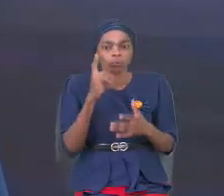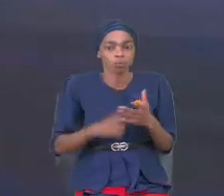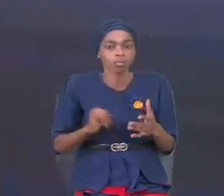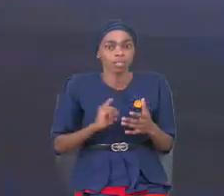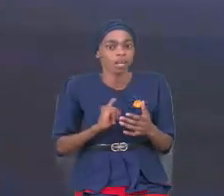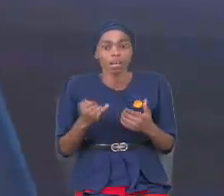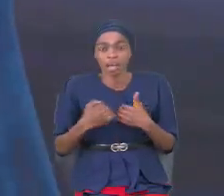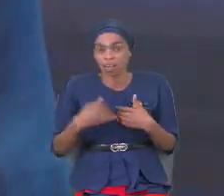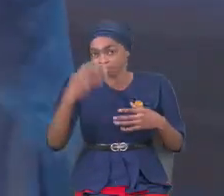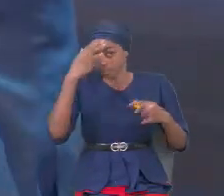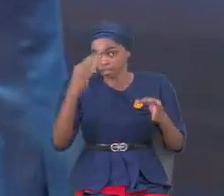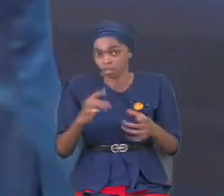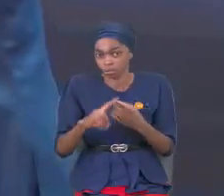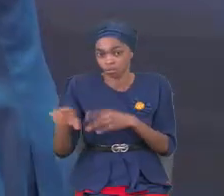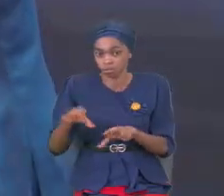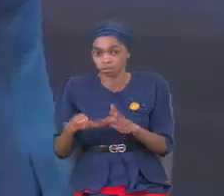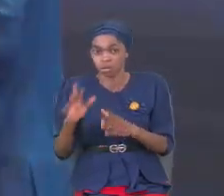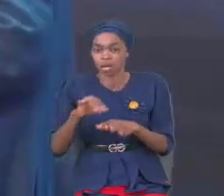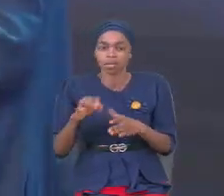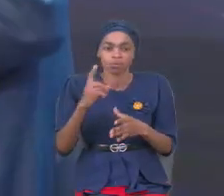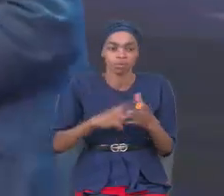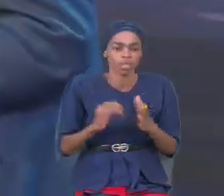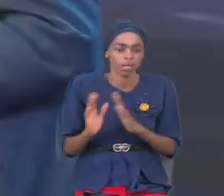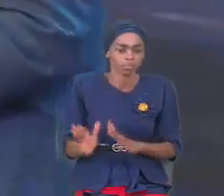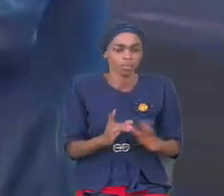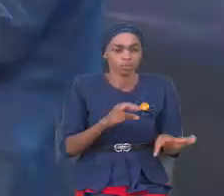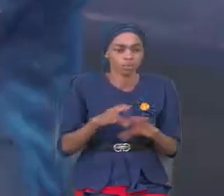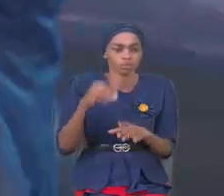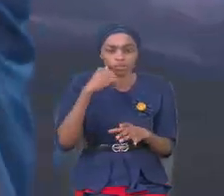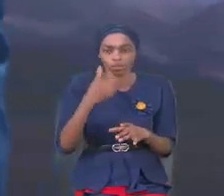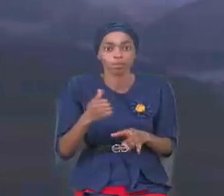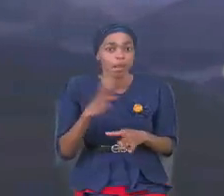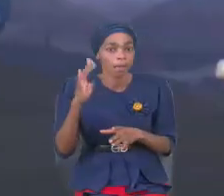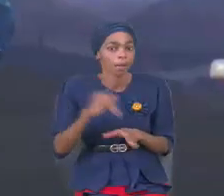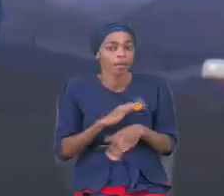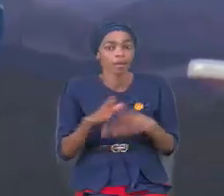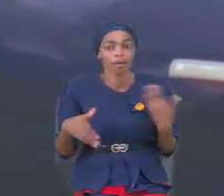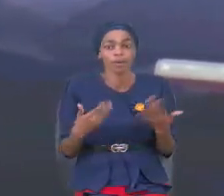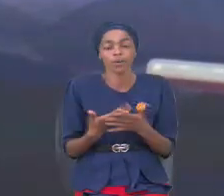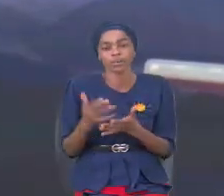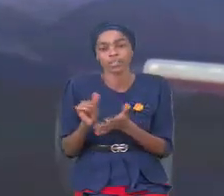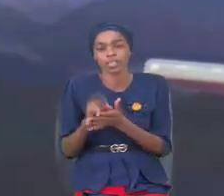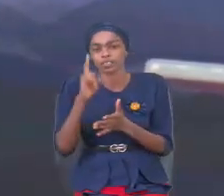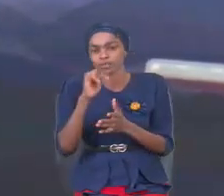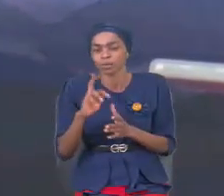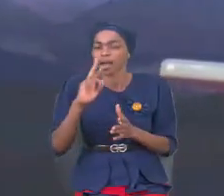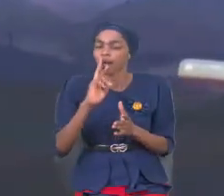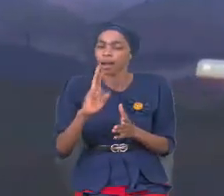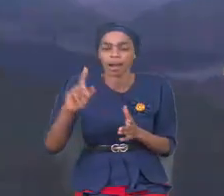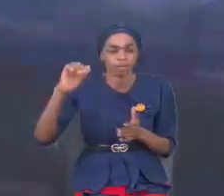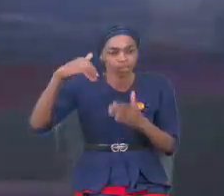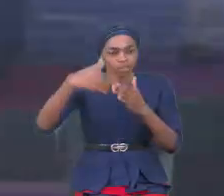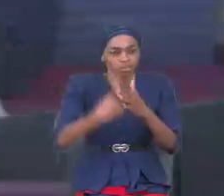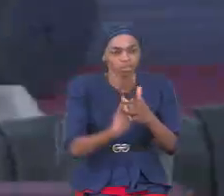by all that, we're renewing the mind. And by going out of the comfort zone,